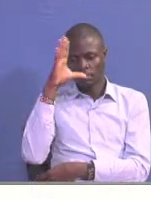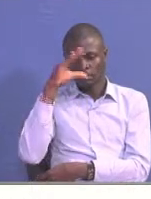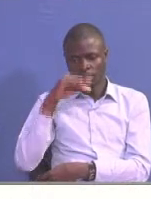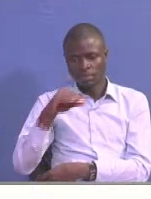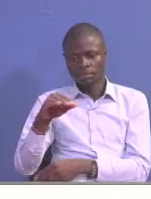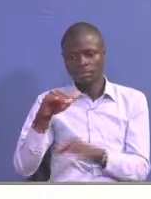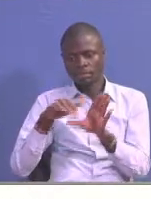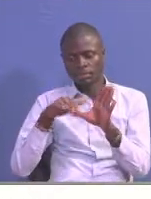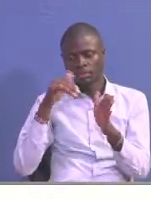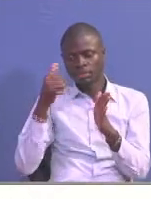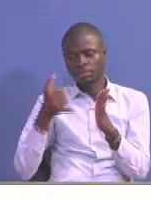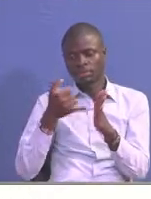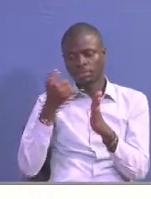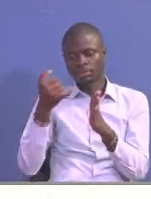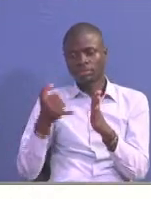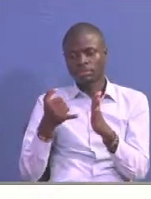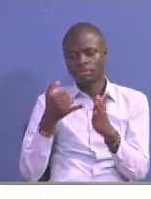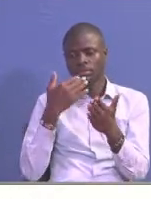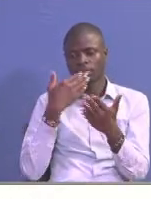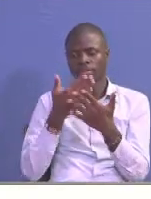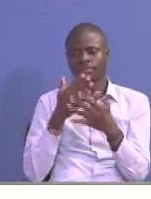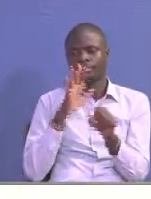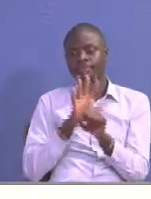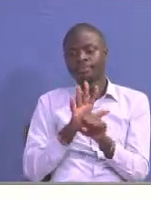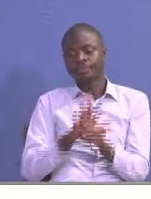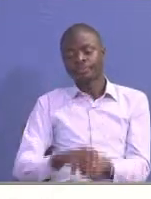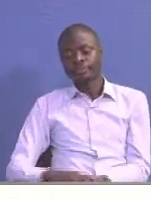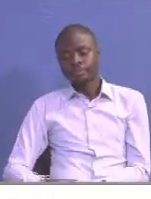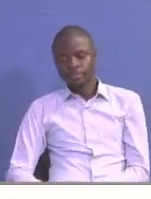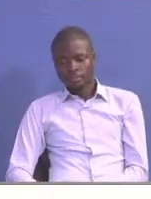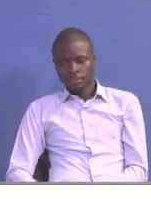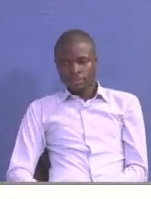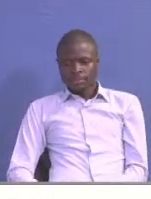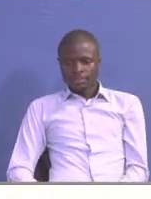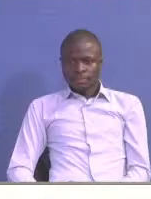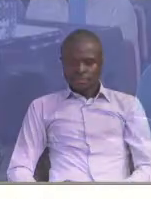in industrialization. Thank you very much.